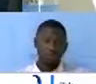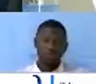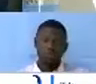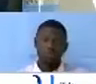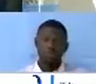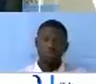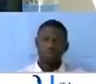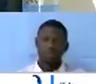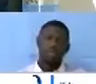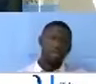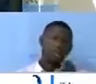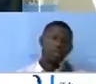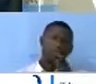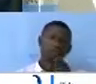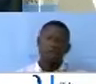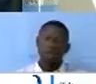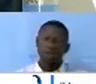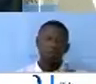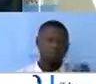Omar Dabo is not